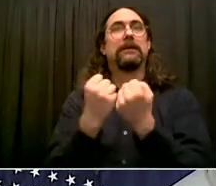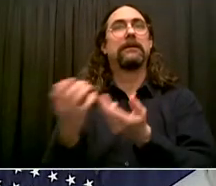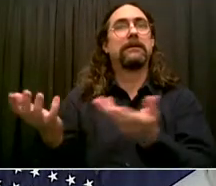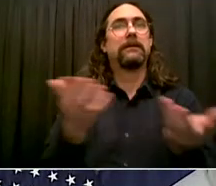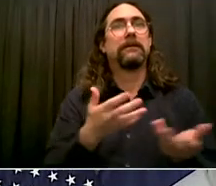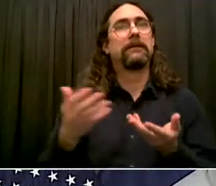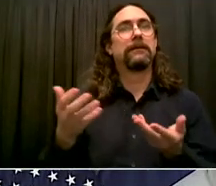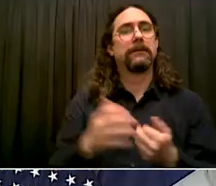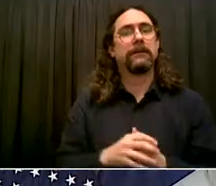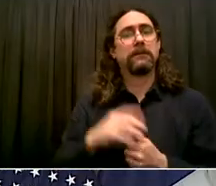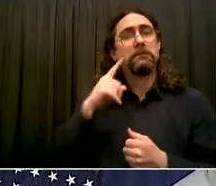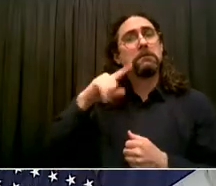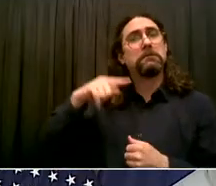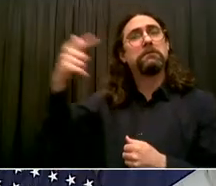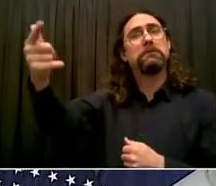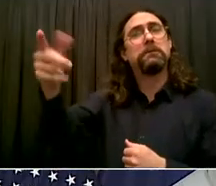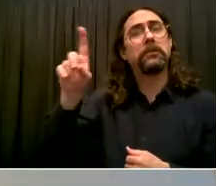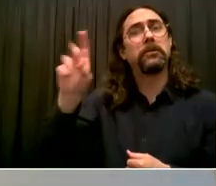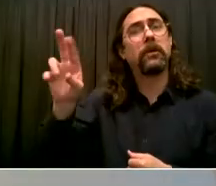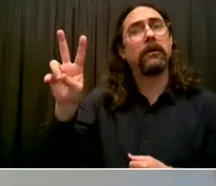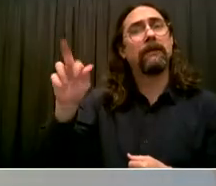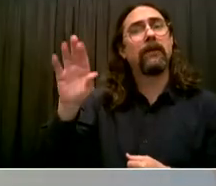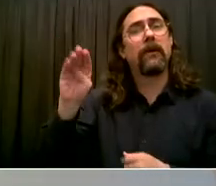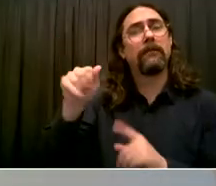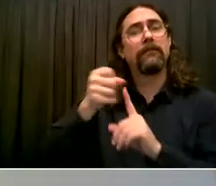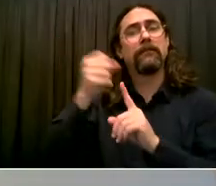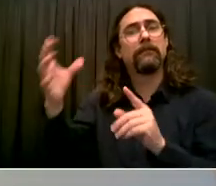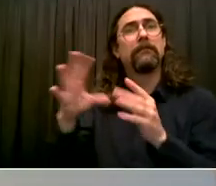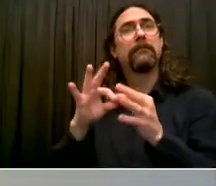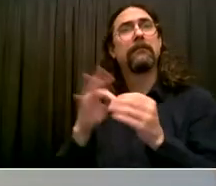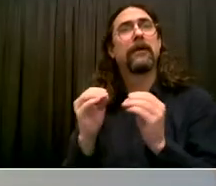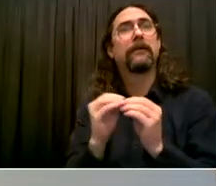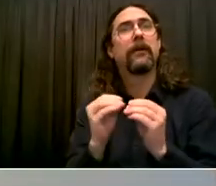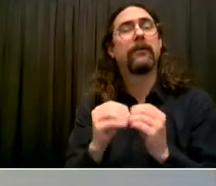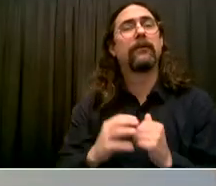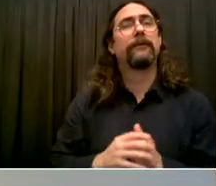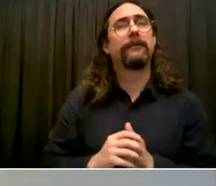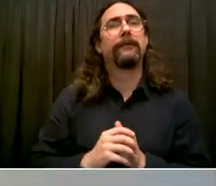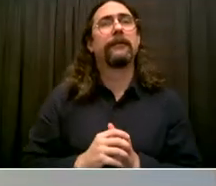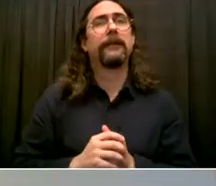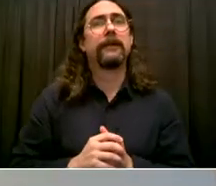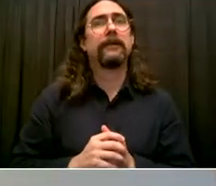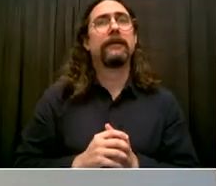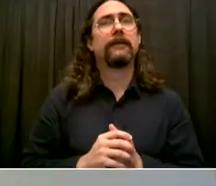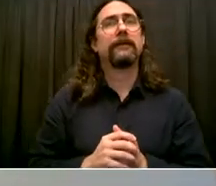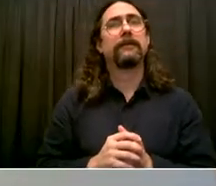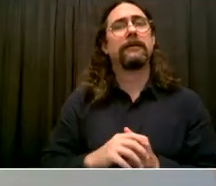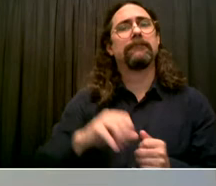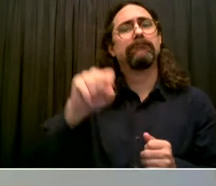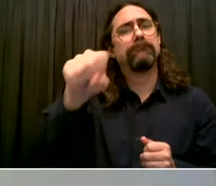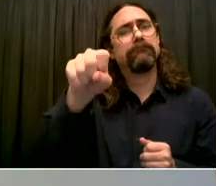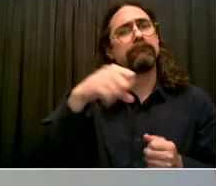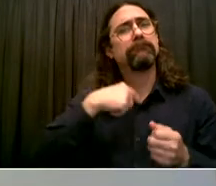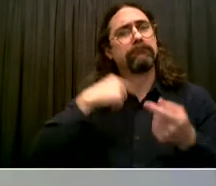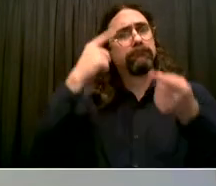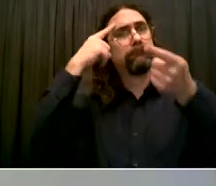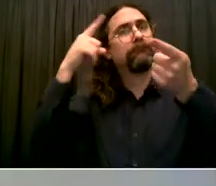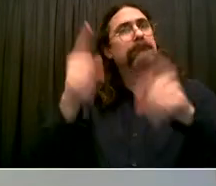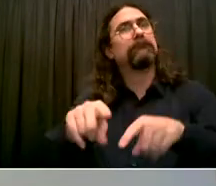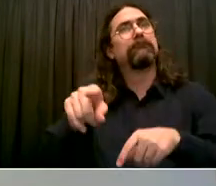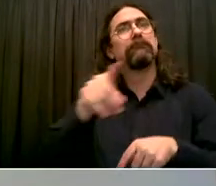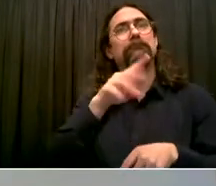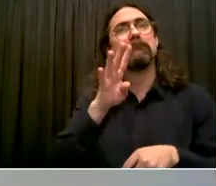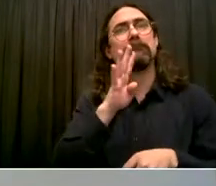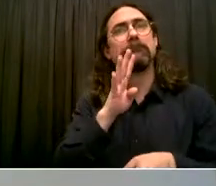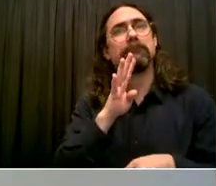Yeah, I would concur with what the mayor has said, and I agree that there's a lot of specifics about these things that need to be taken to be addressed. So let's go through just a couple